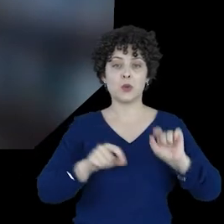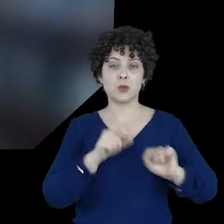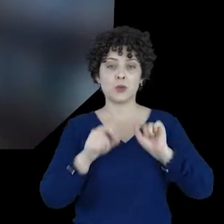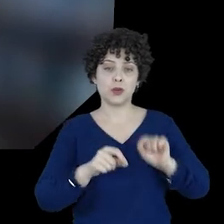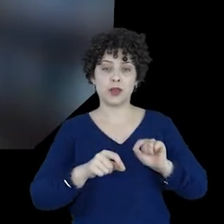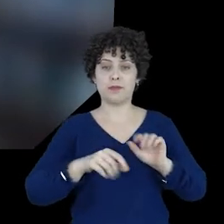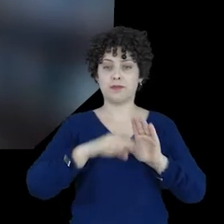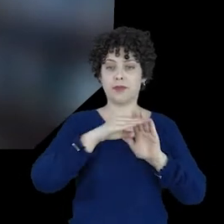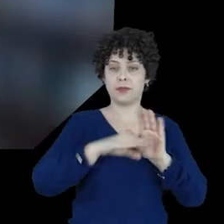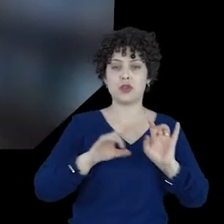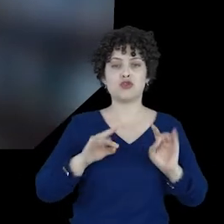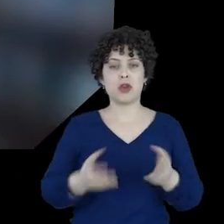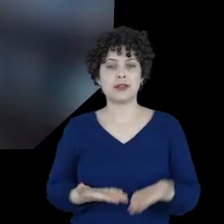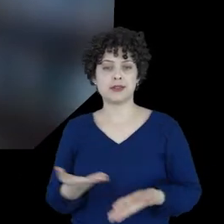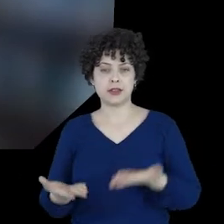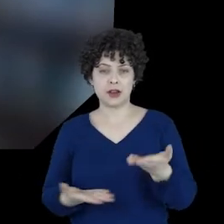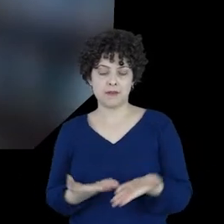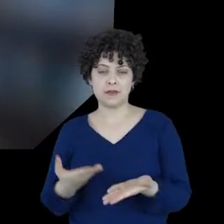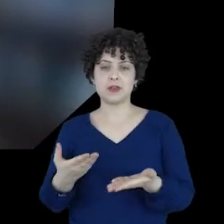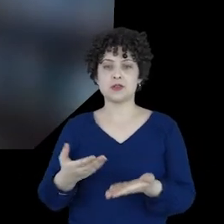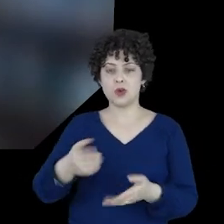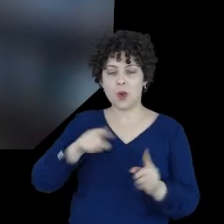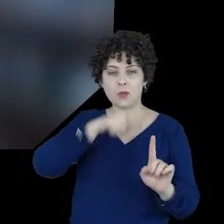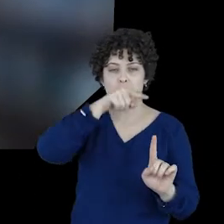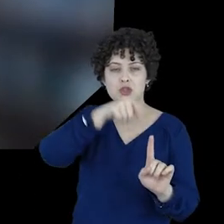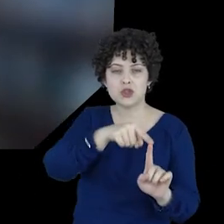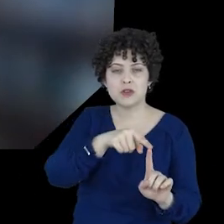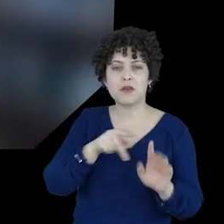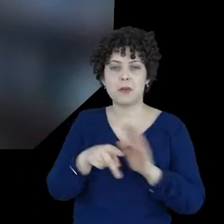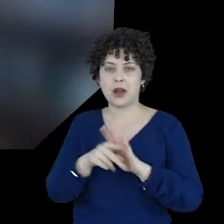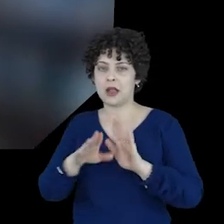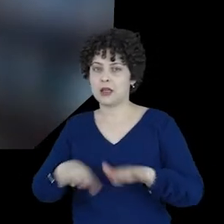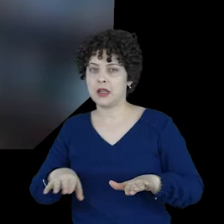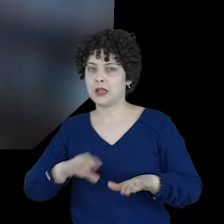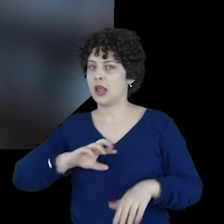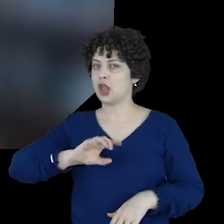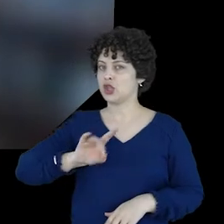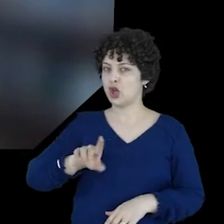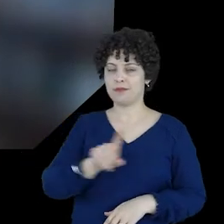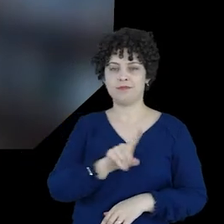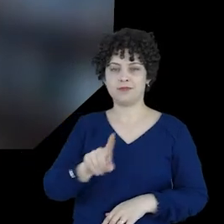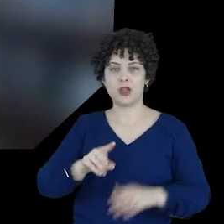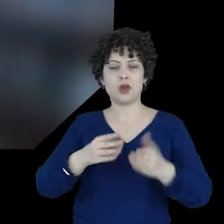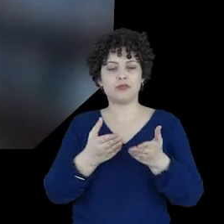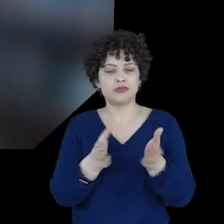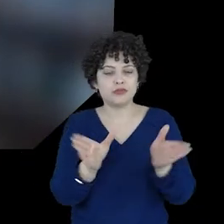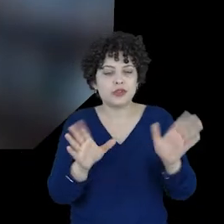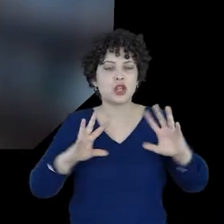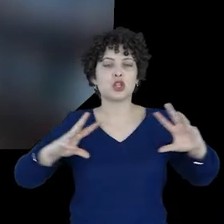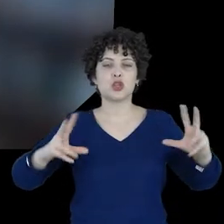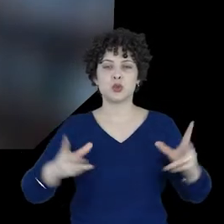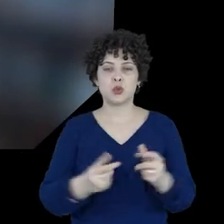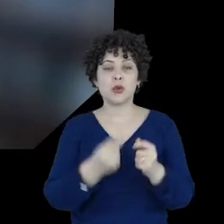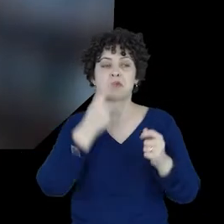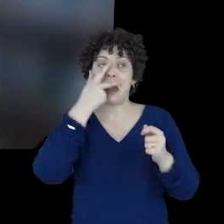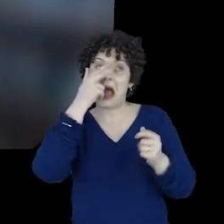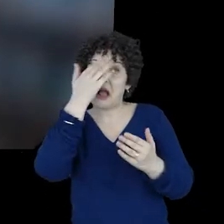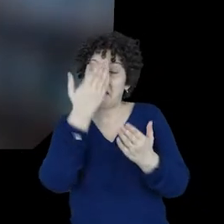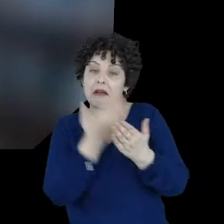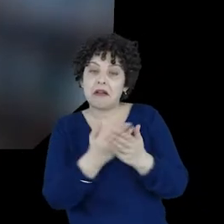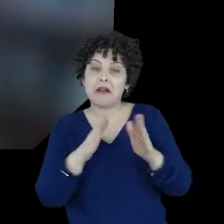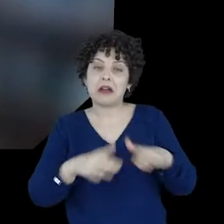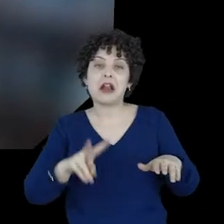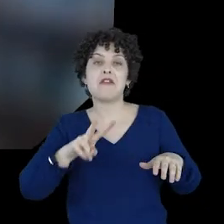that extends well beyond services that were designed for or deliberately intended for children. It's all